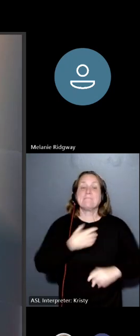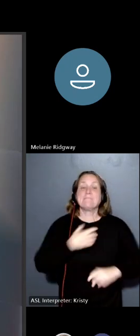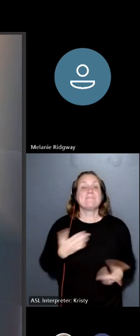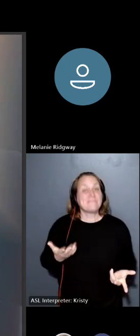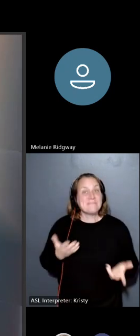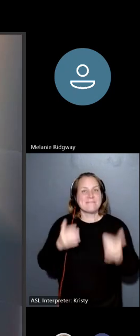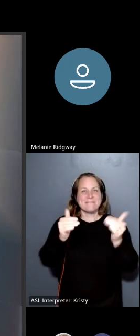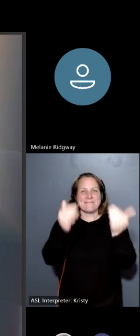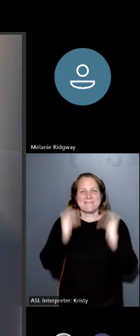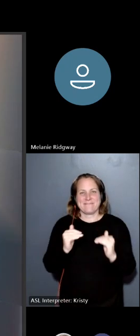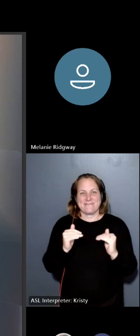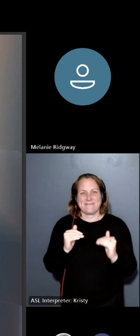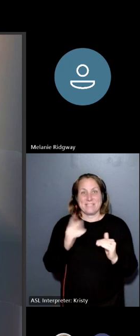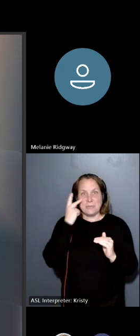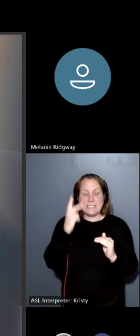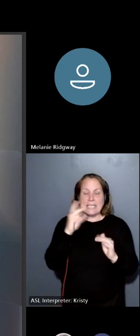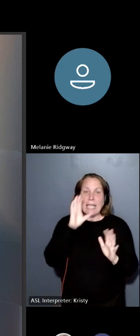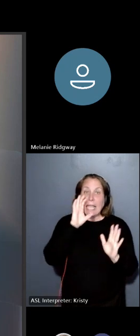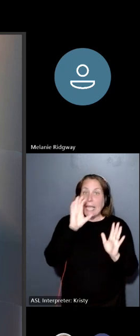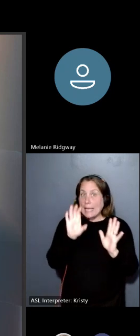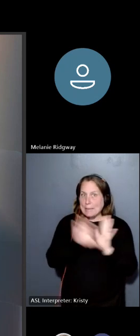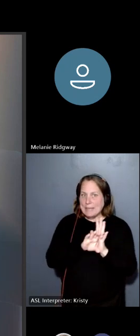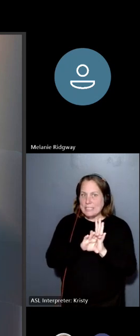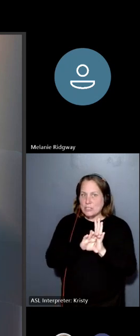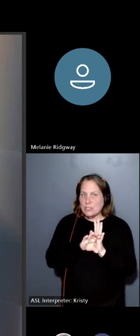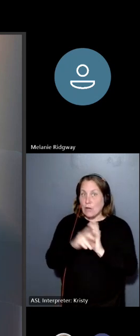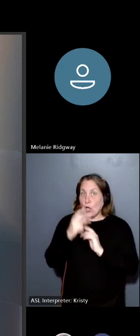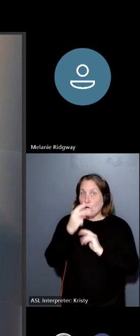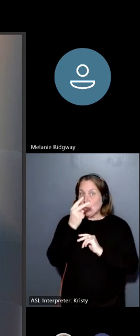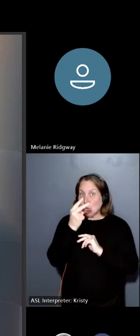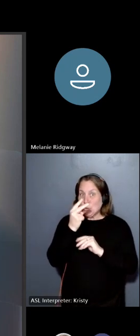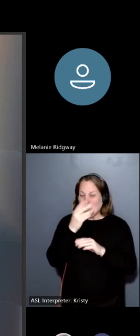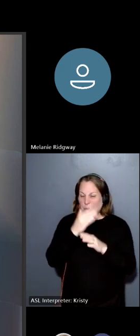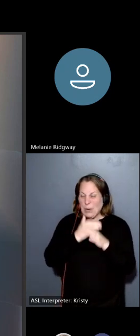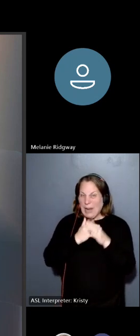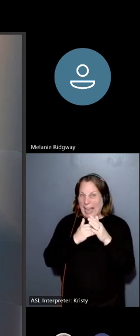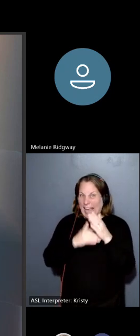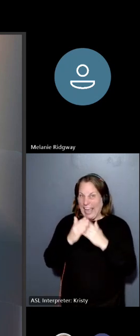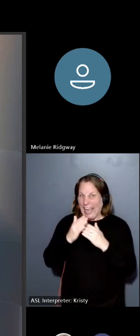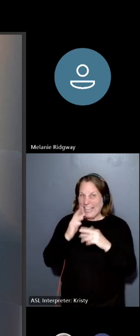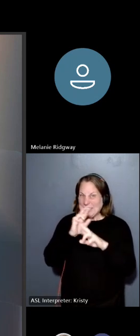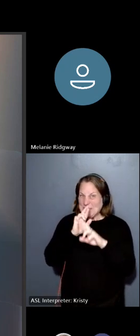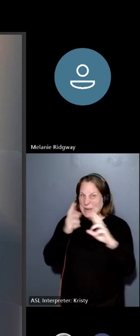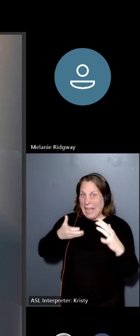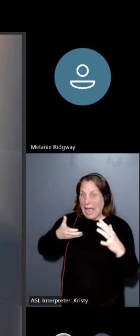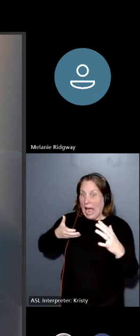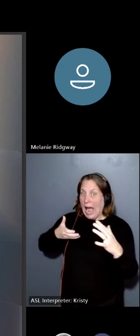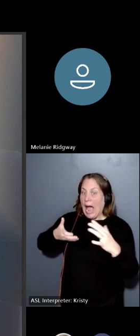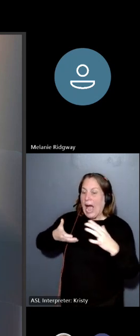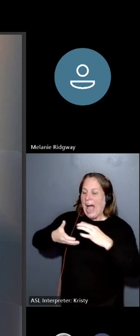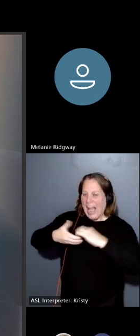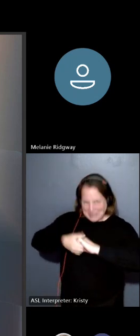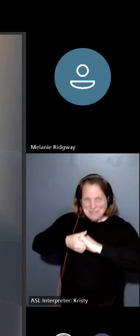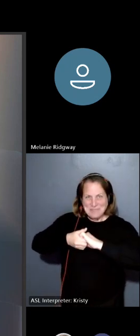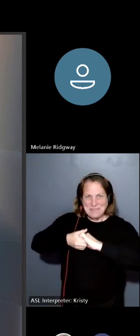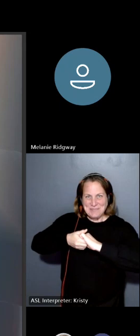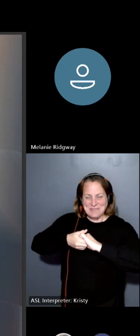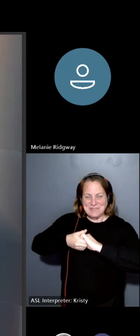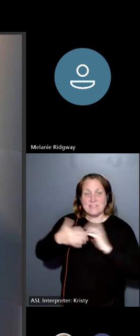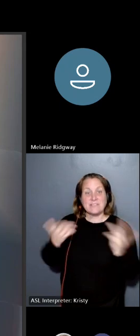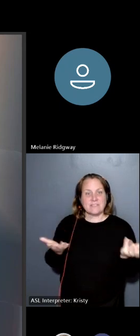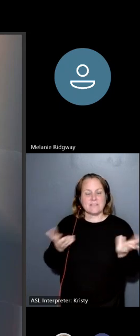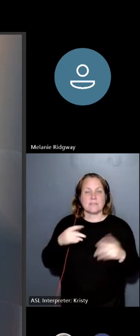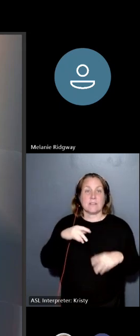image of 2 hands just about ready to make contact through a handshake. In